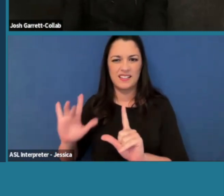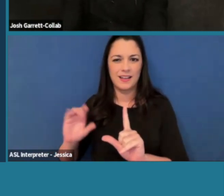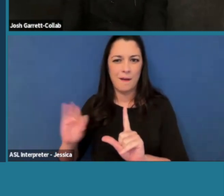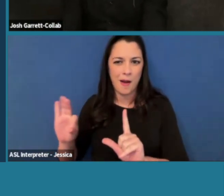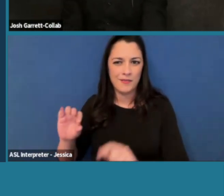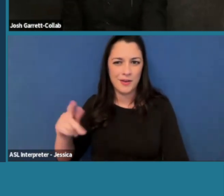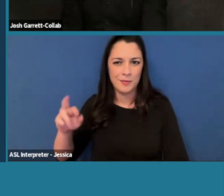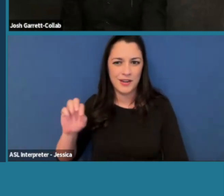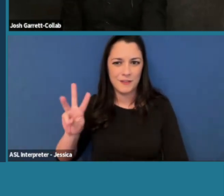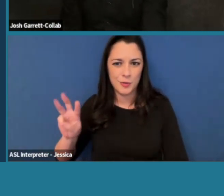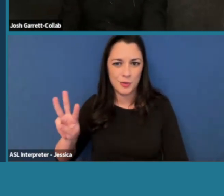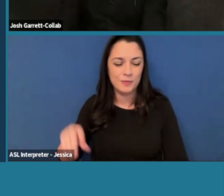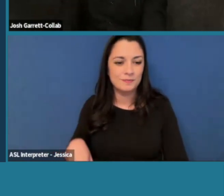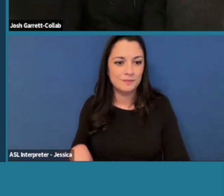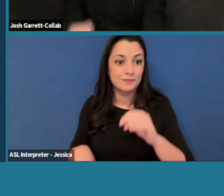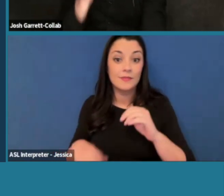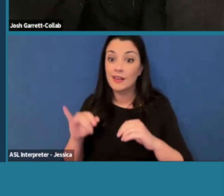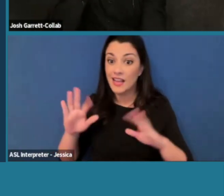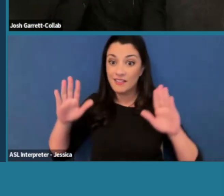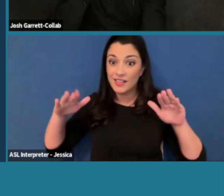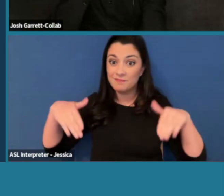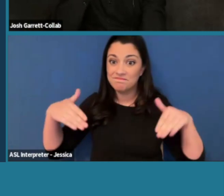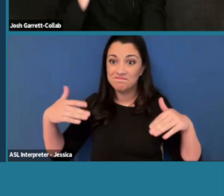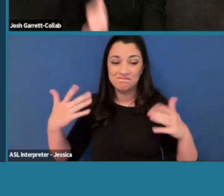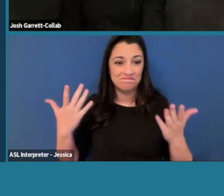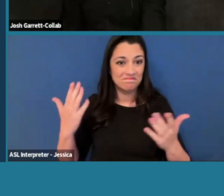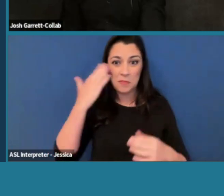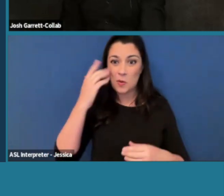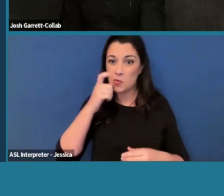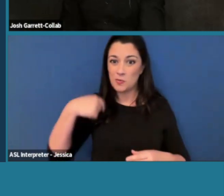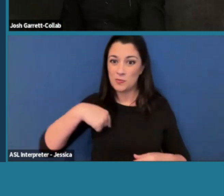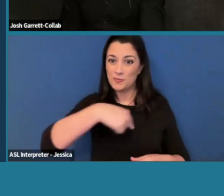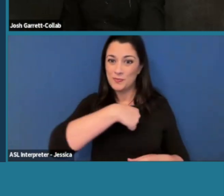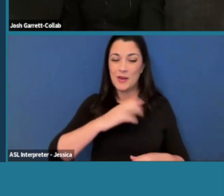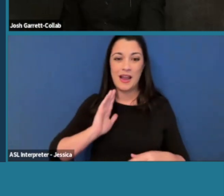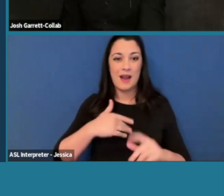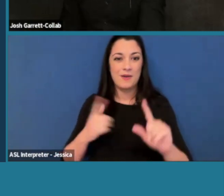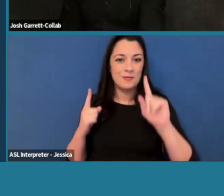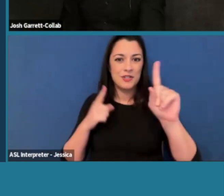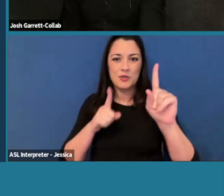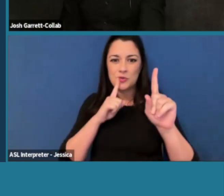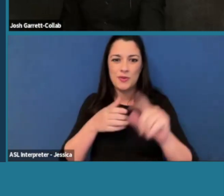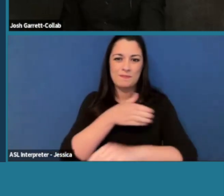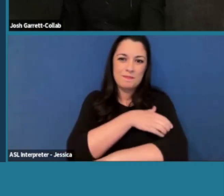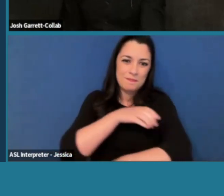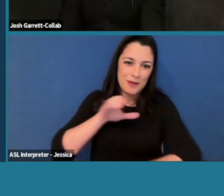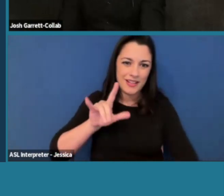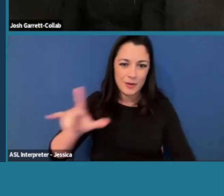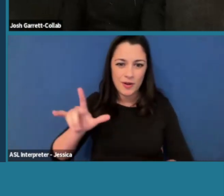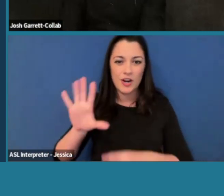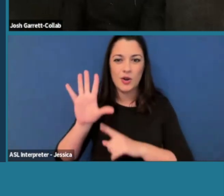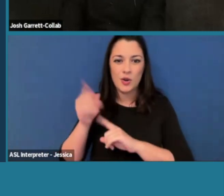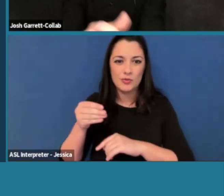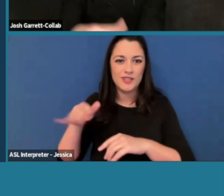Excellent. Now, for those of you who are not already familiar with the Cultural Access Collab, our mission is to empower Illinois' cultural spaces to